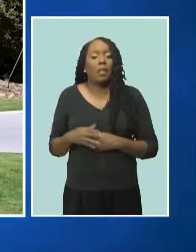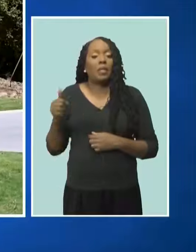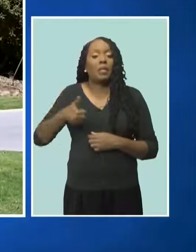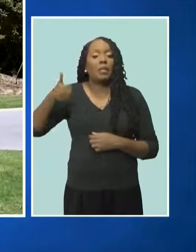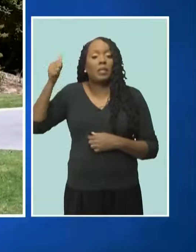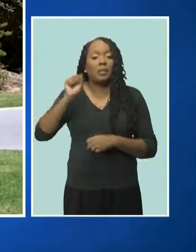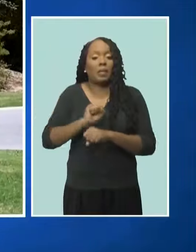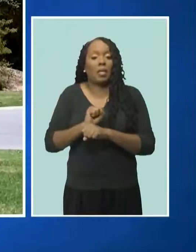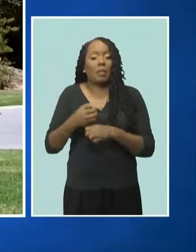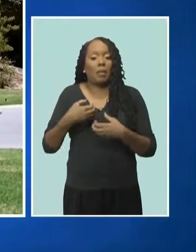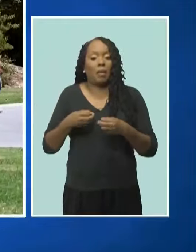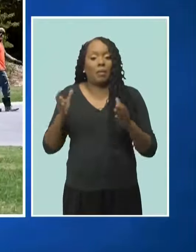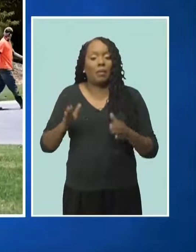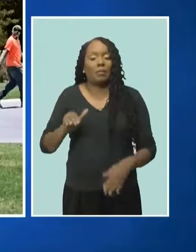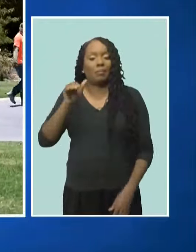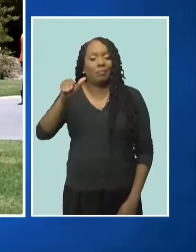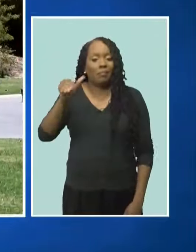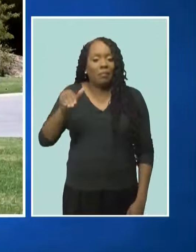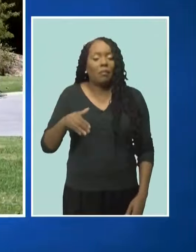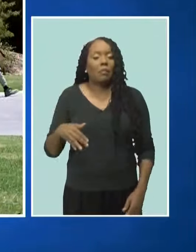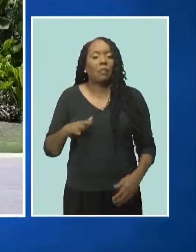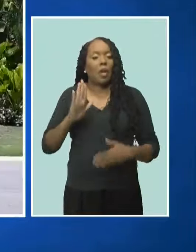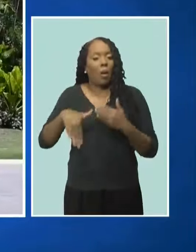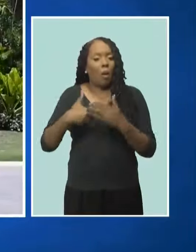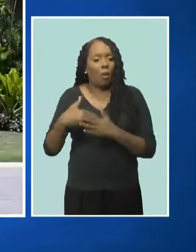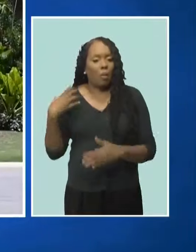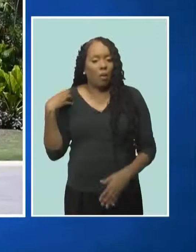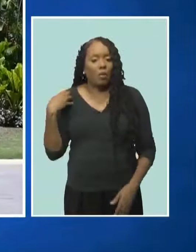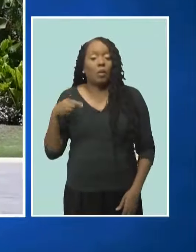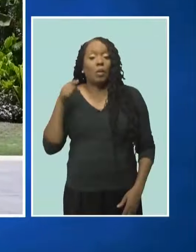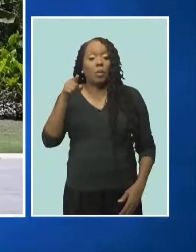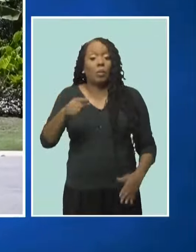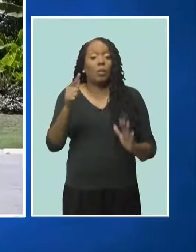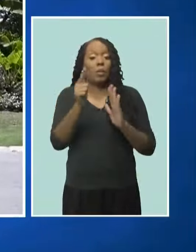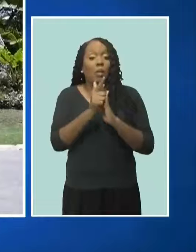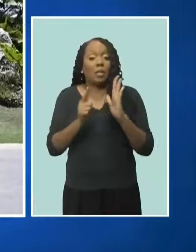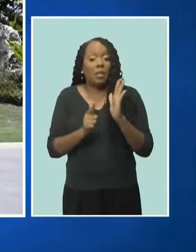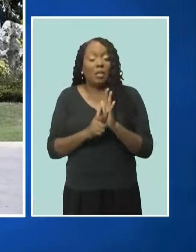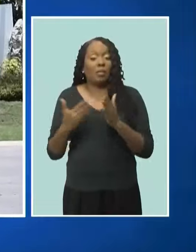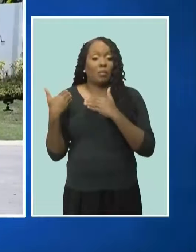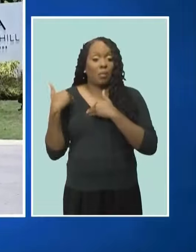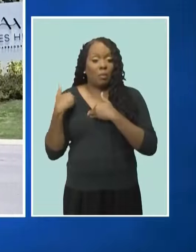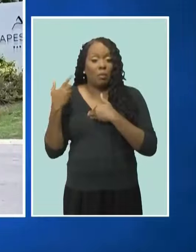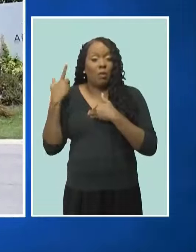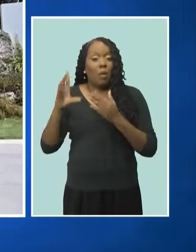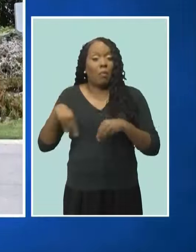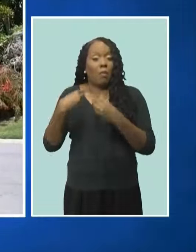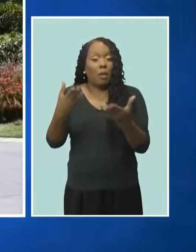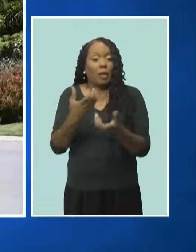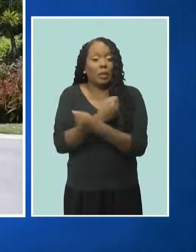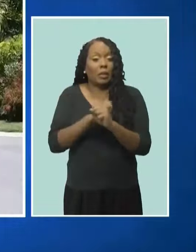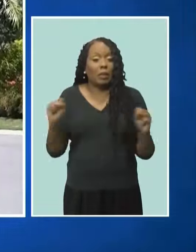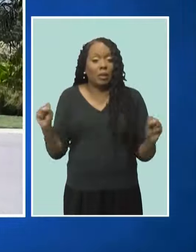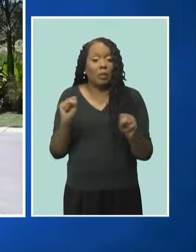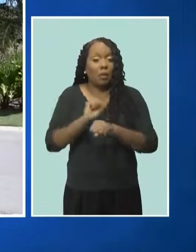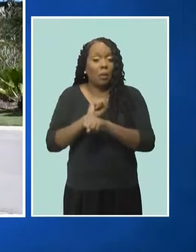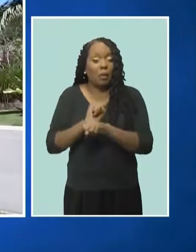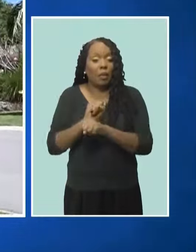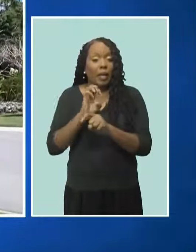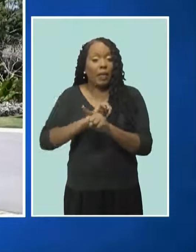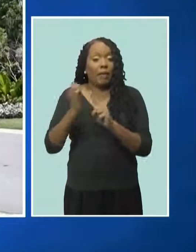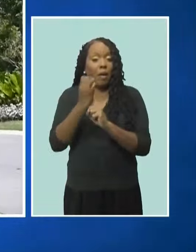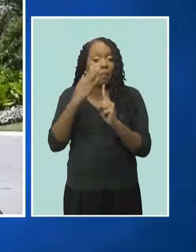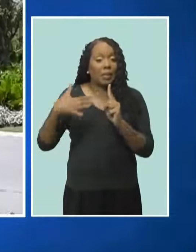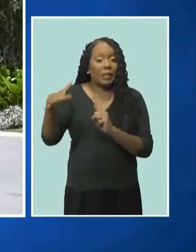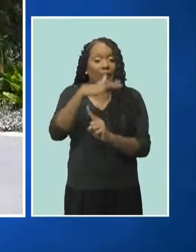Greenidge is reminding employers that they are legally responsible for providing a safe working environment for their workers. Ms. Hope